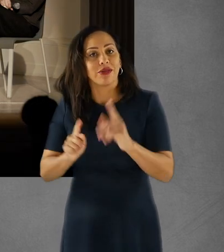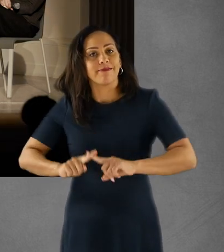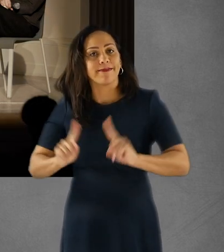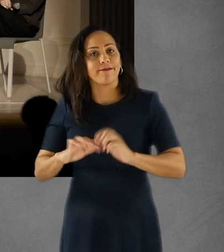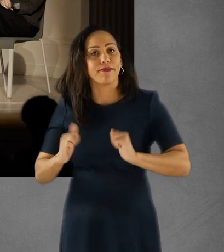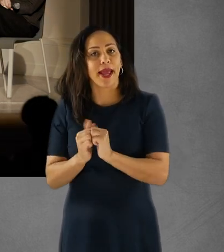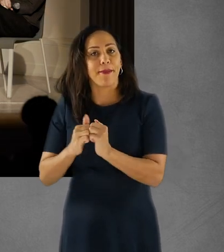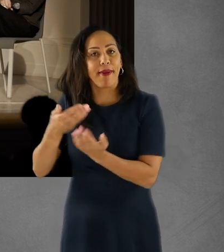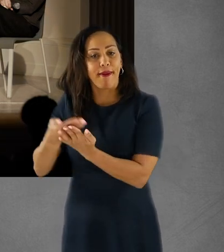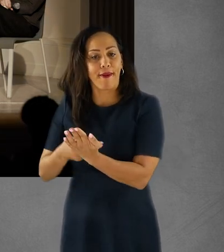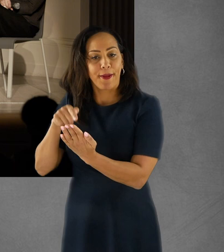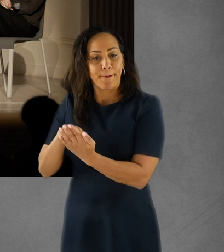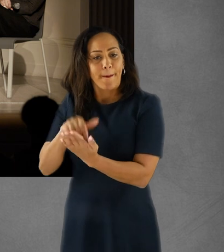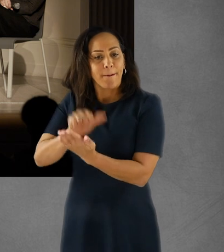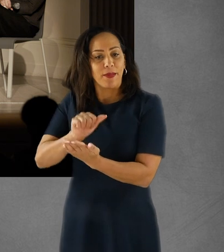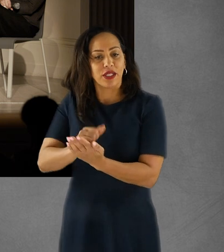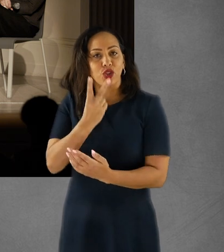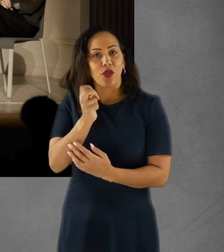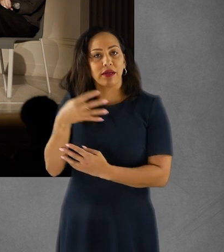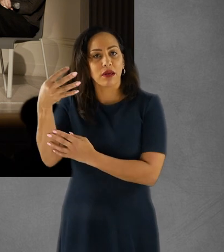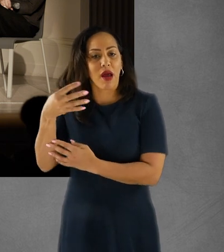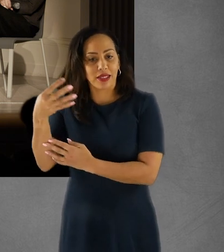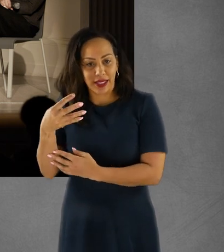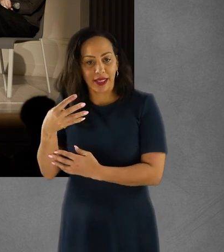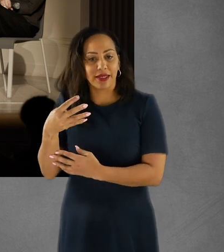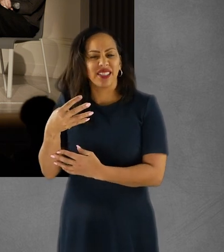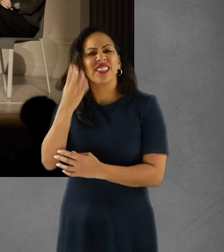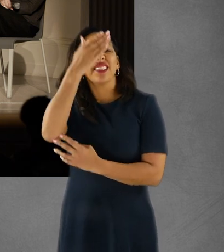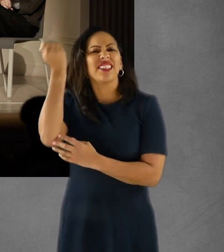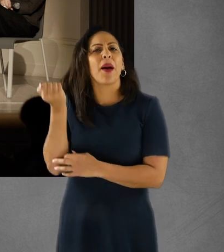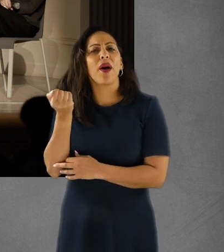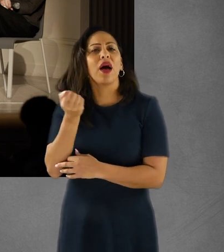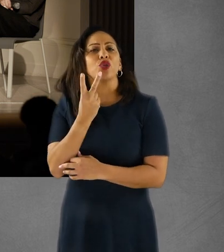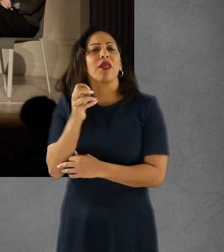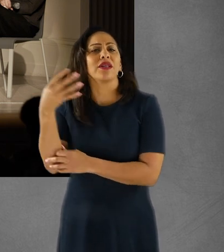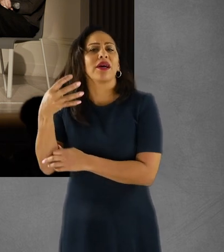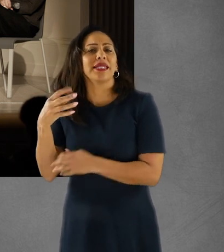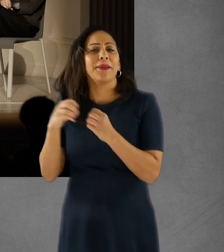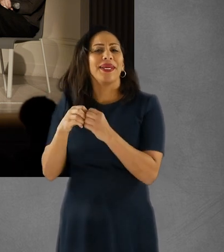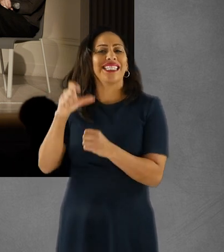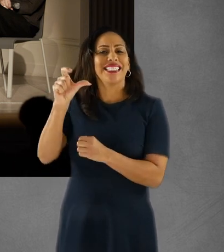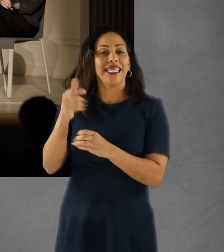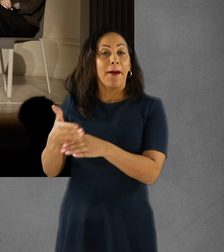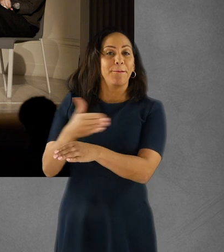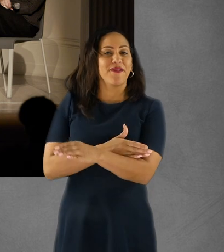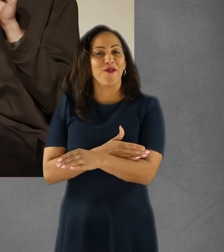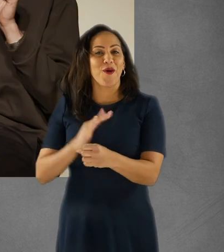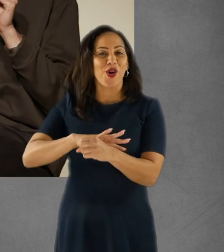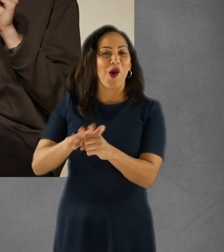2019, but like summer 2019, BC, like before COVID. But and that